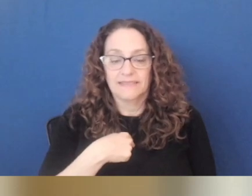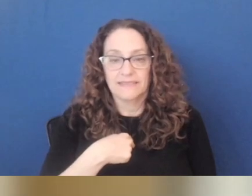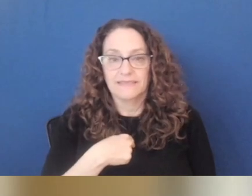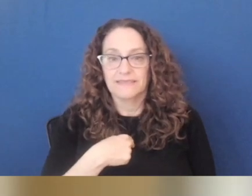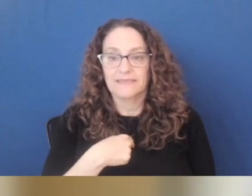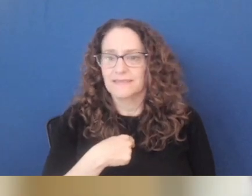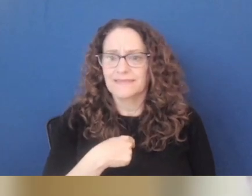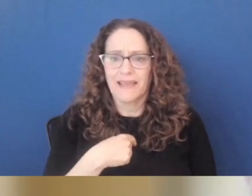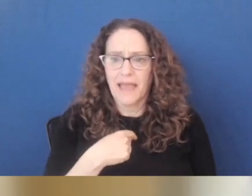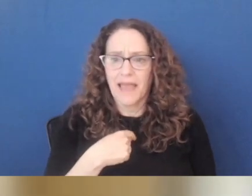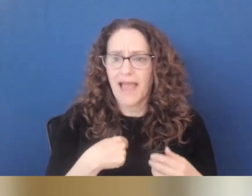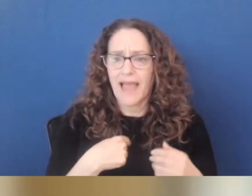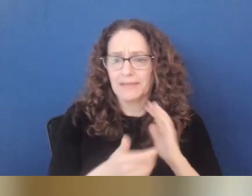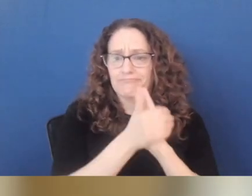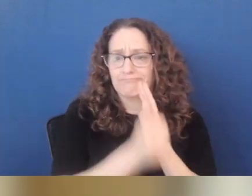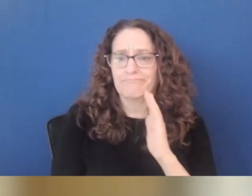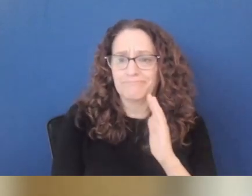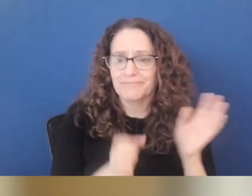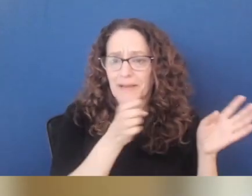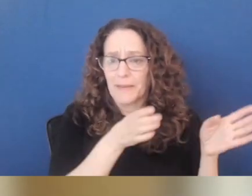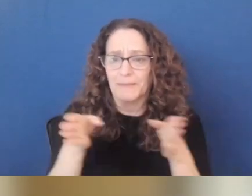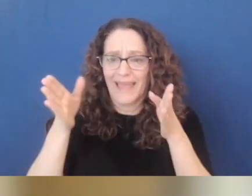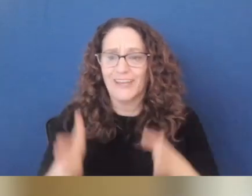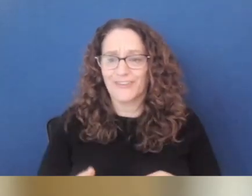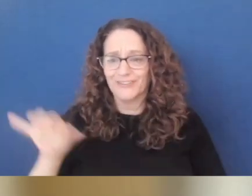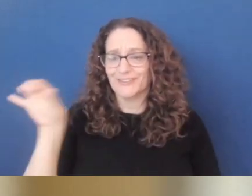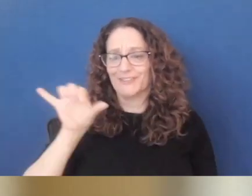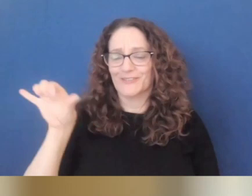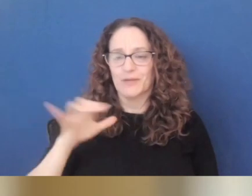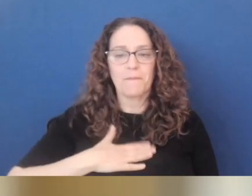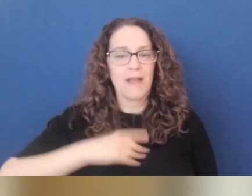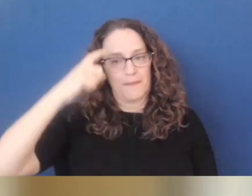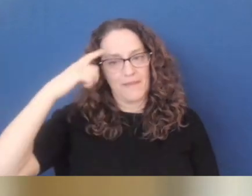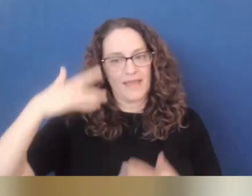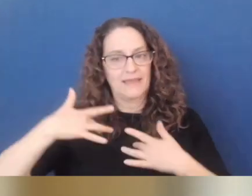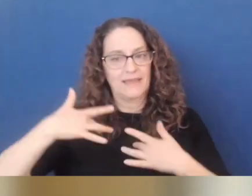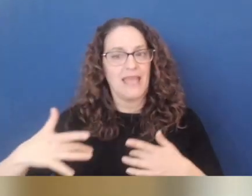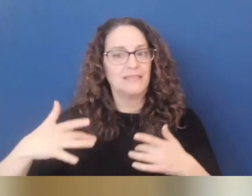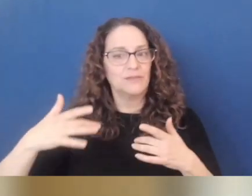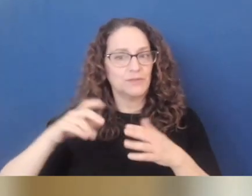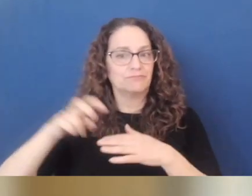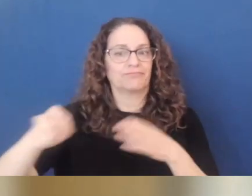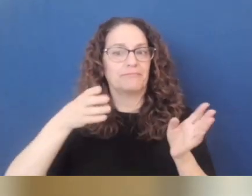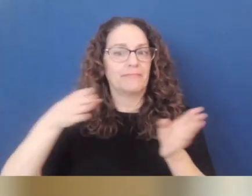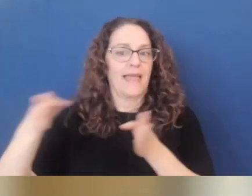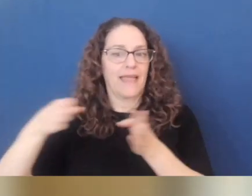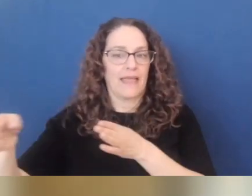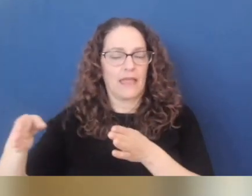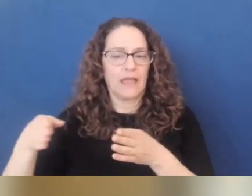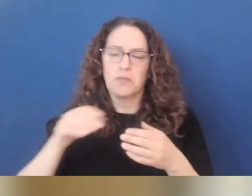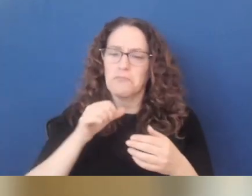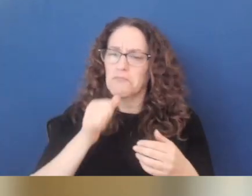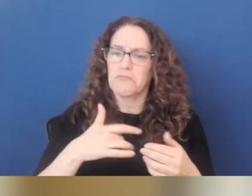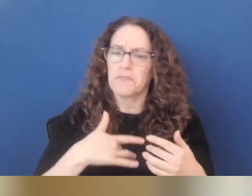I'm a well-practiced planner. That's the tendency that my mind likes to go to. I rarely go to the past. This